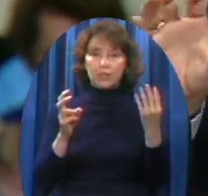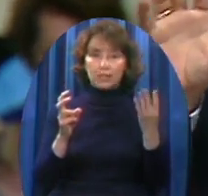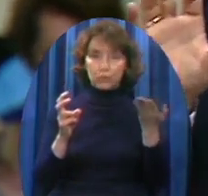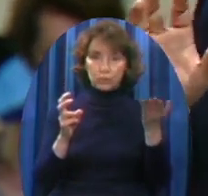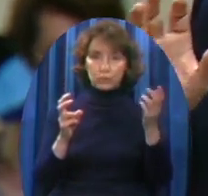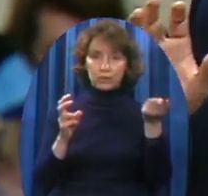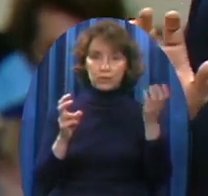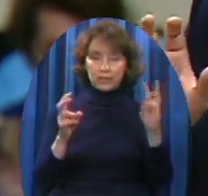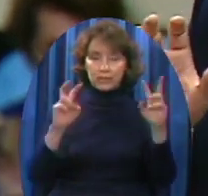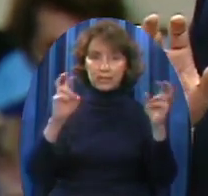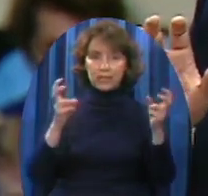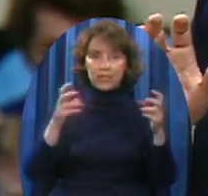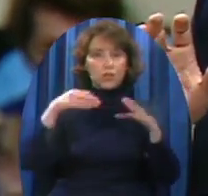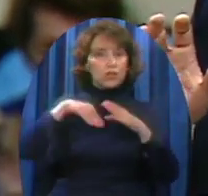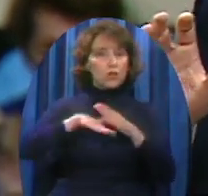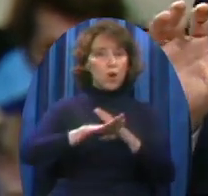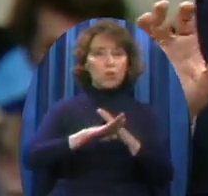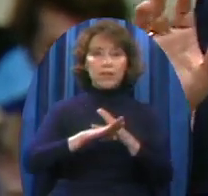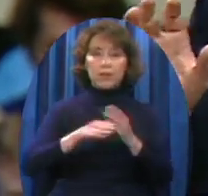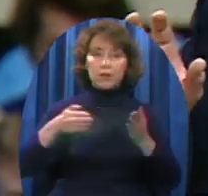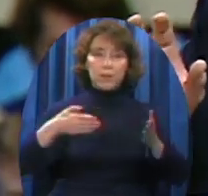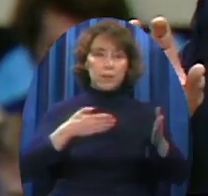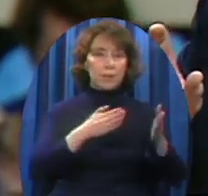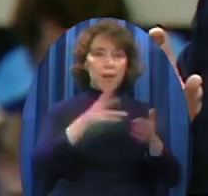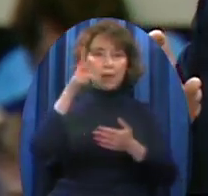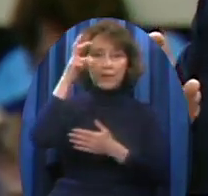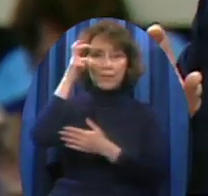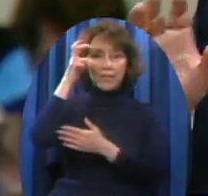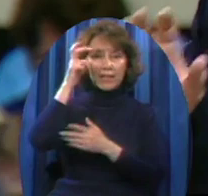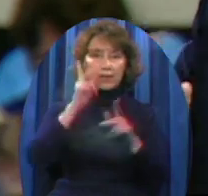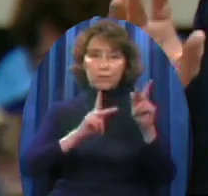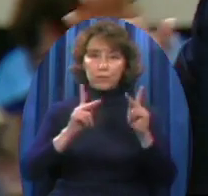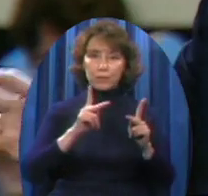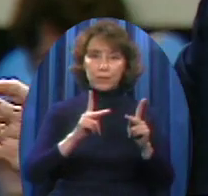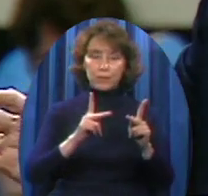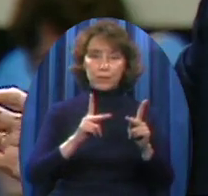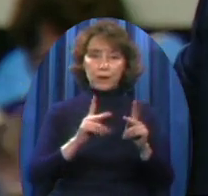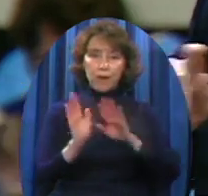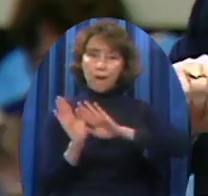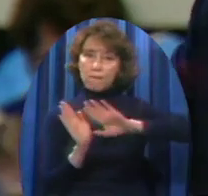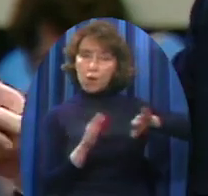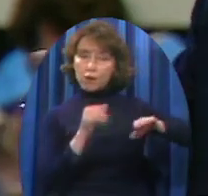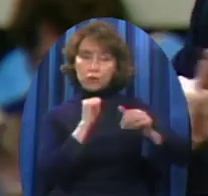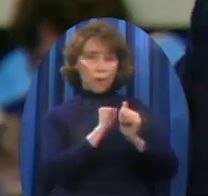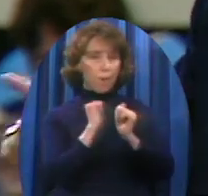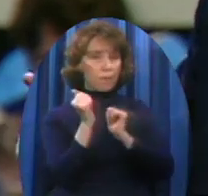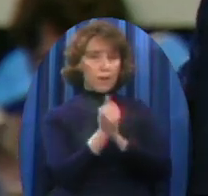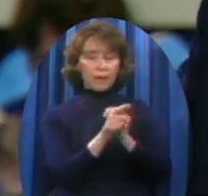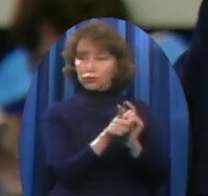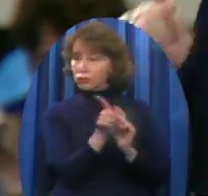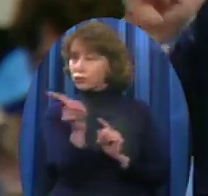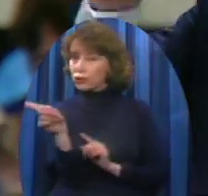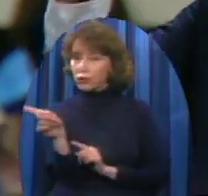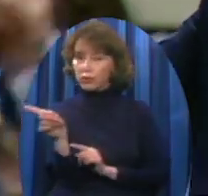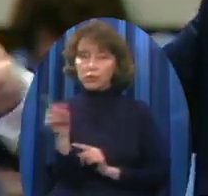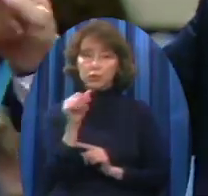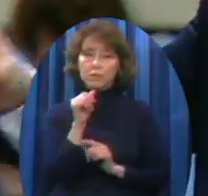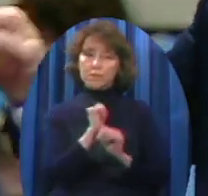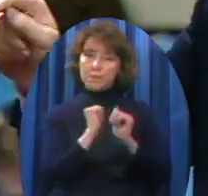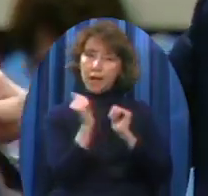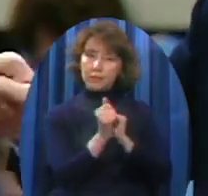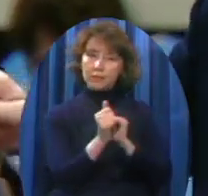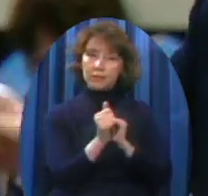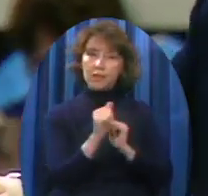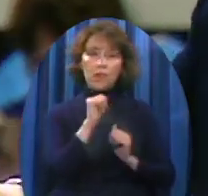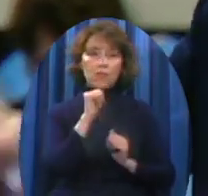verses 14 through 16, enter not into the path of the wicked. Go not in the way of evil men. Avoid it, pass not by it, turn from it, pass away. For they sleep